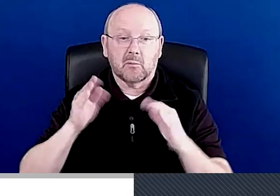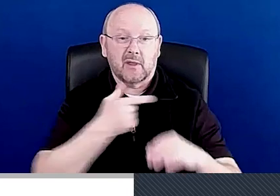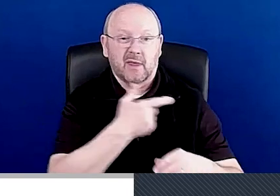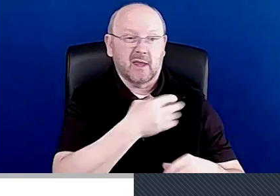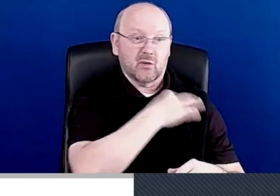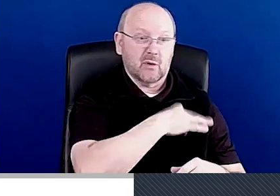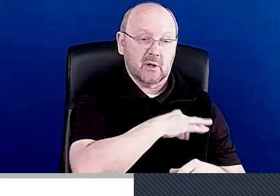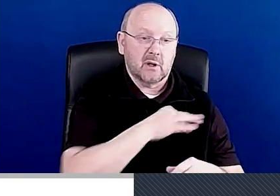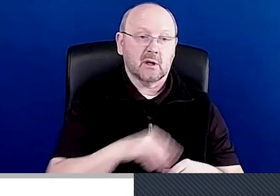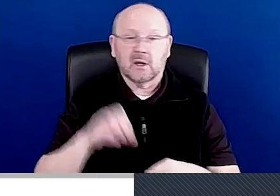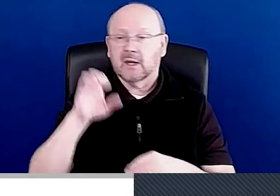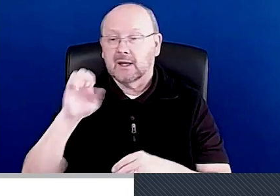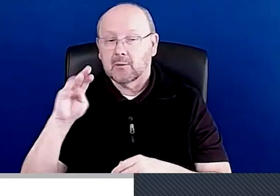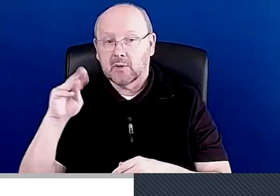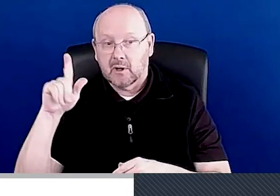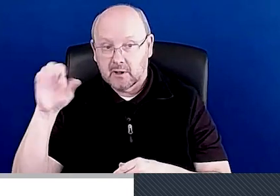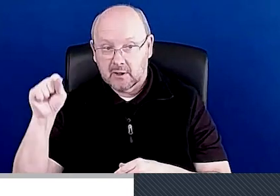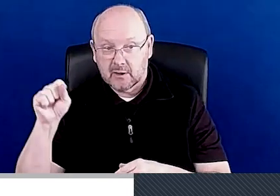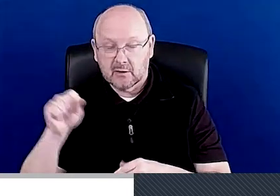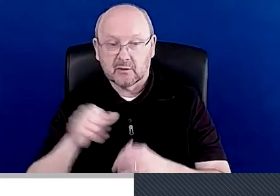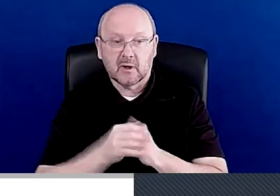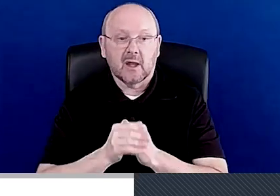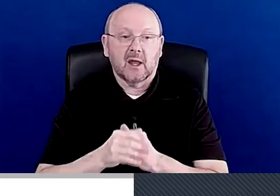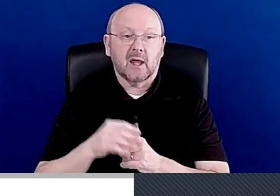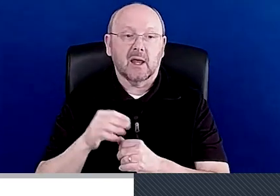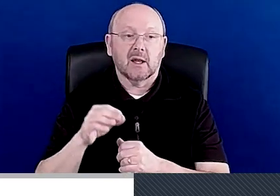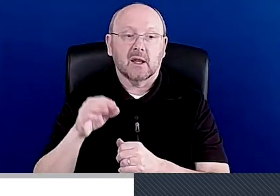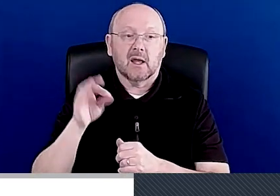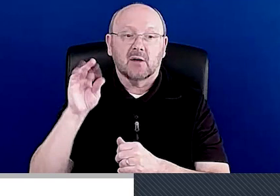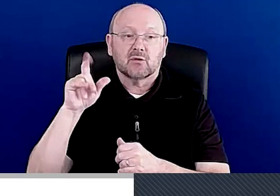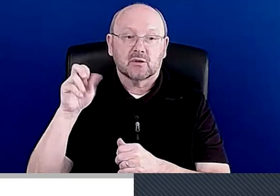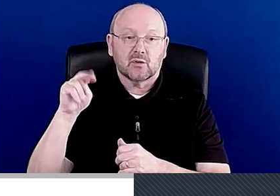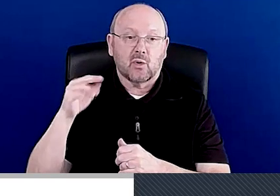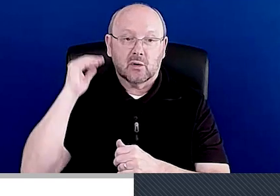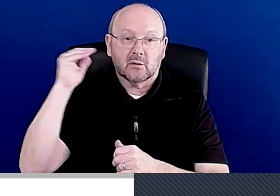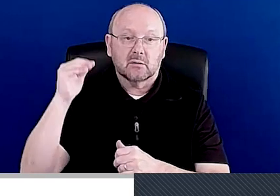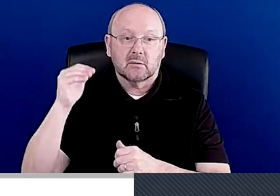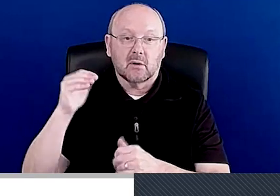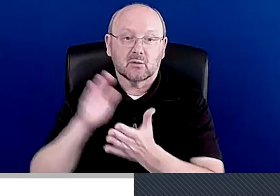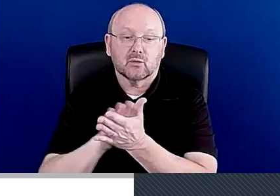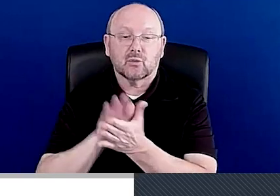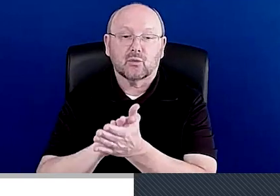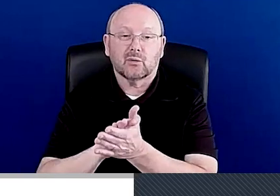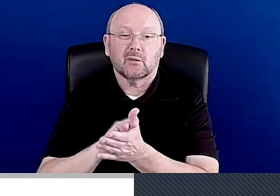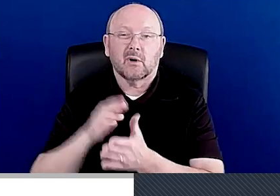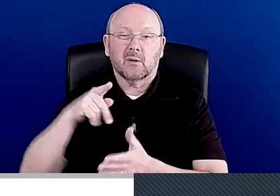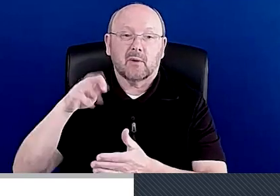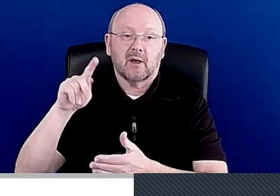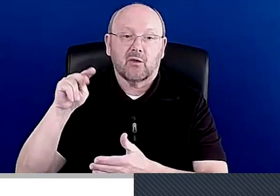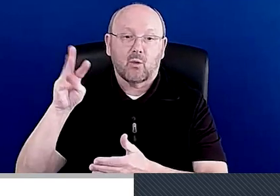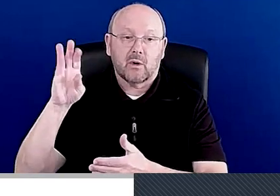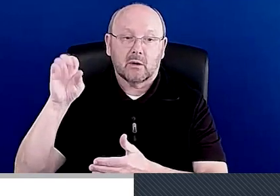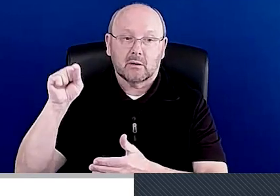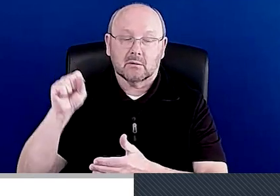our pathway program specifically at Fresno Adult School, and wrapping it up with questions, referral